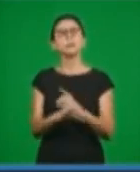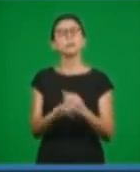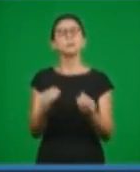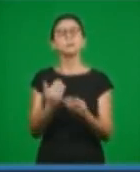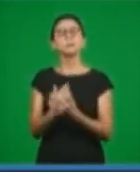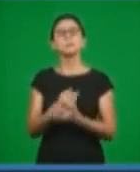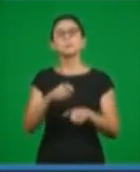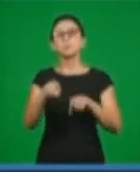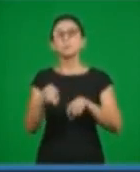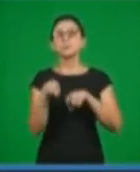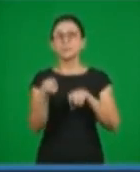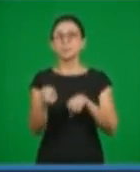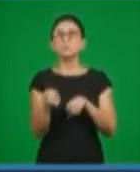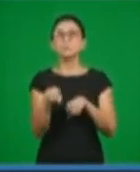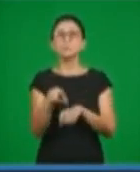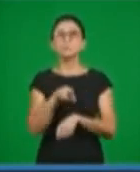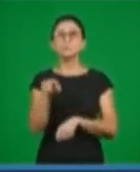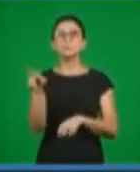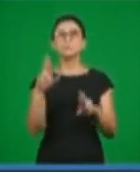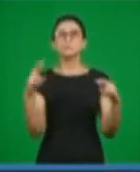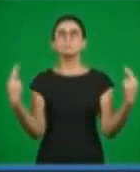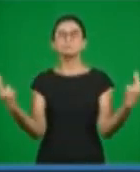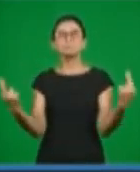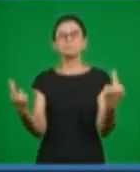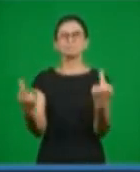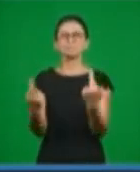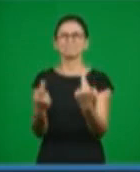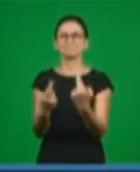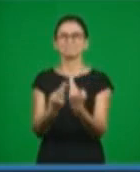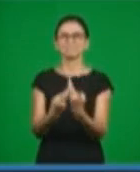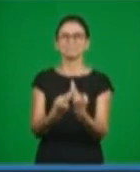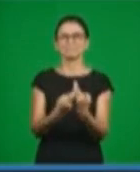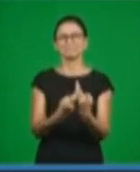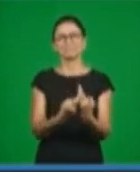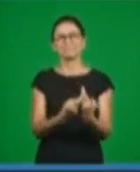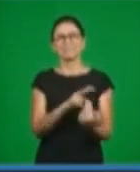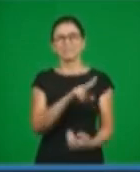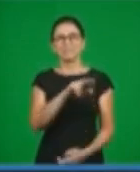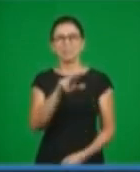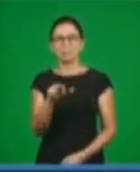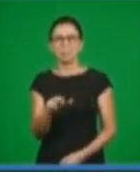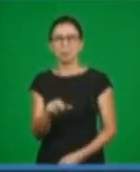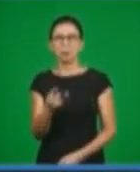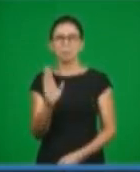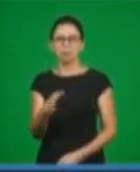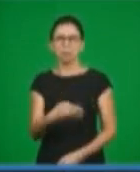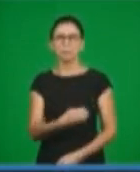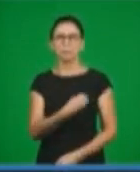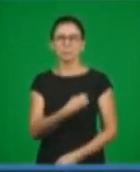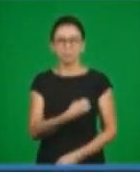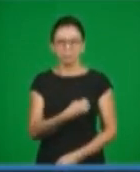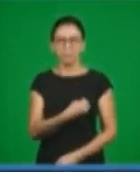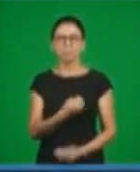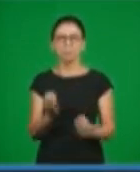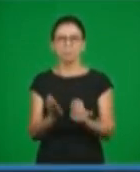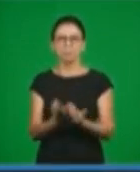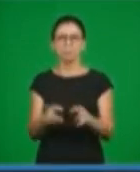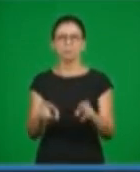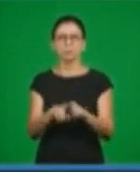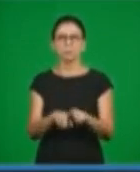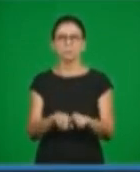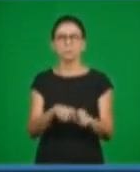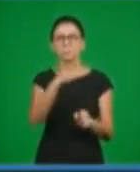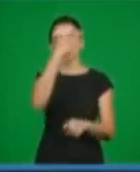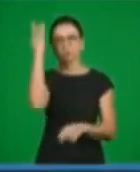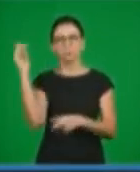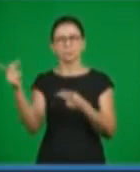service was done in a farm where there was 32 visitors and the